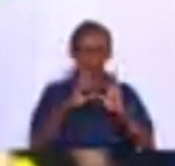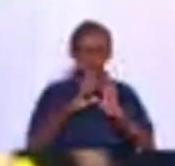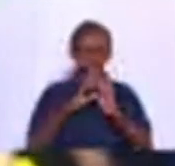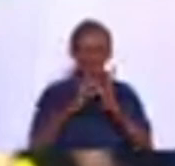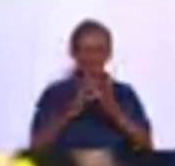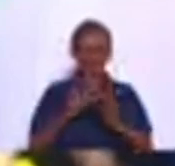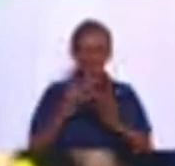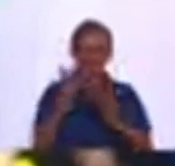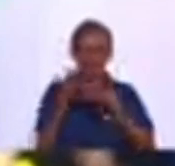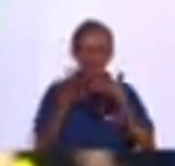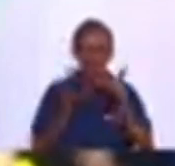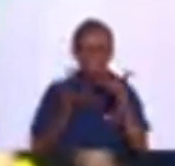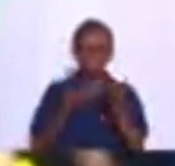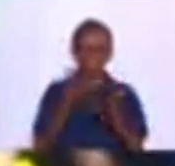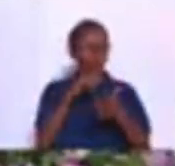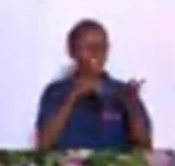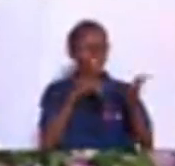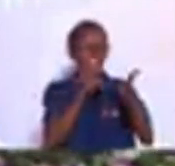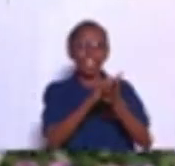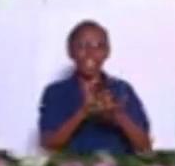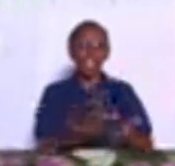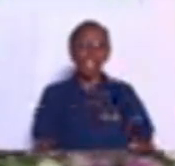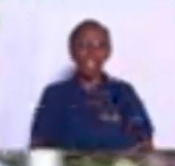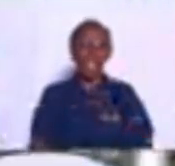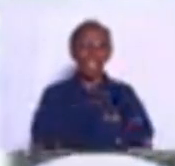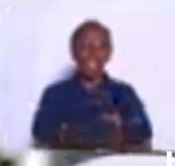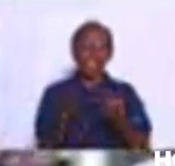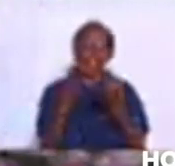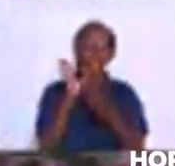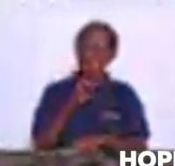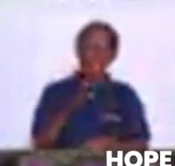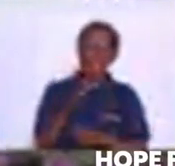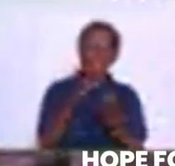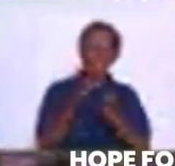Oh, what is that? They need support.